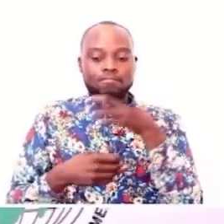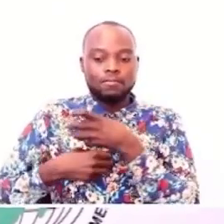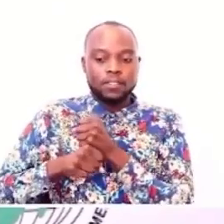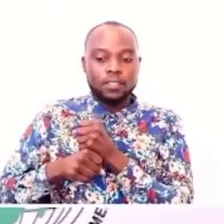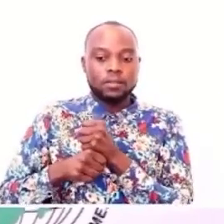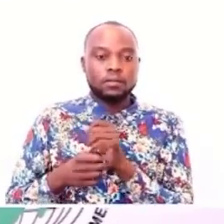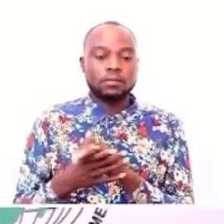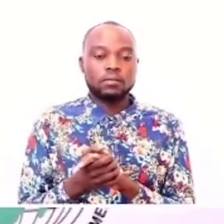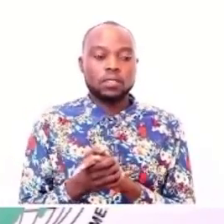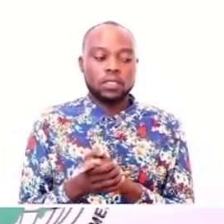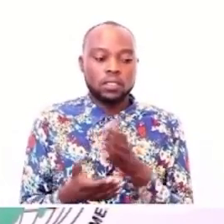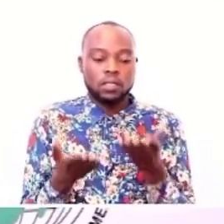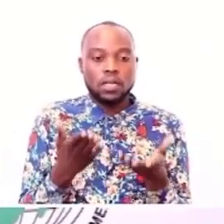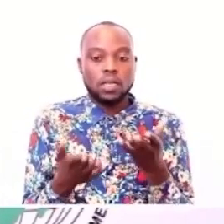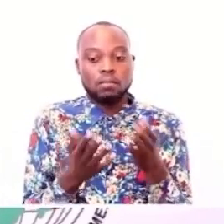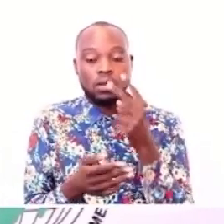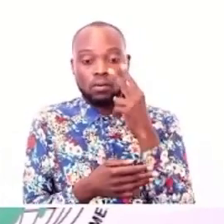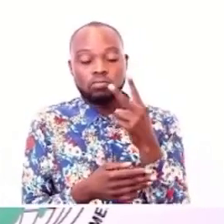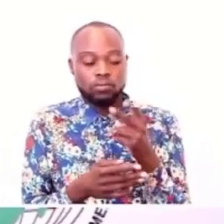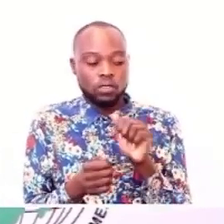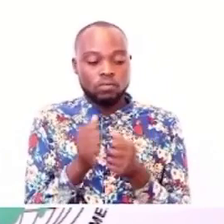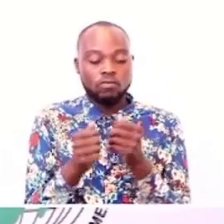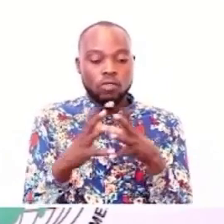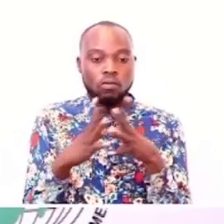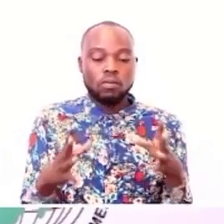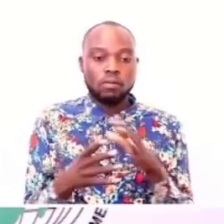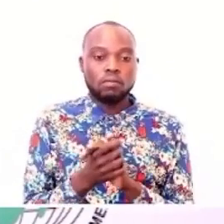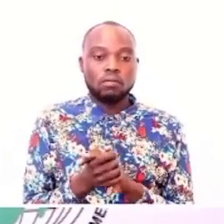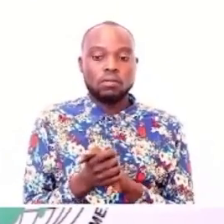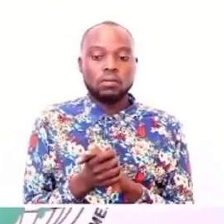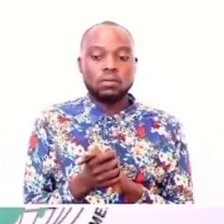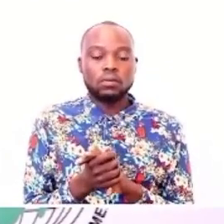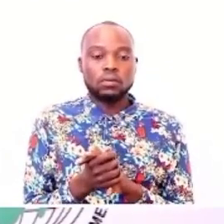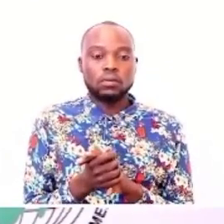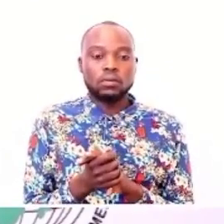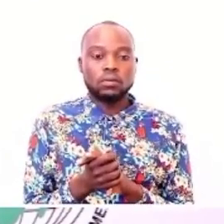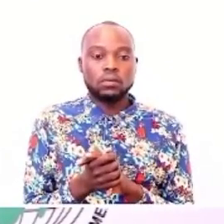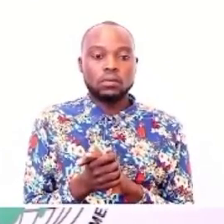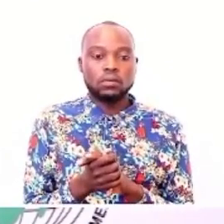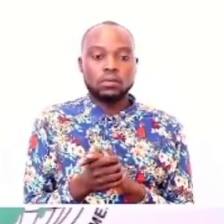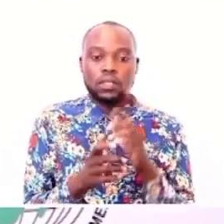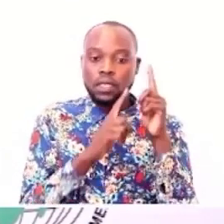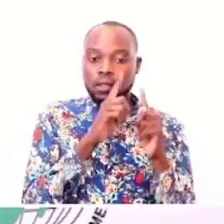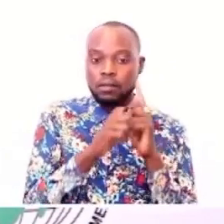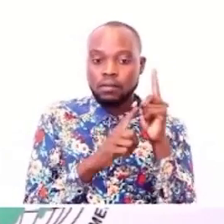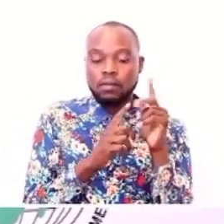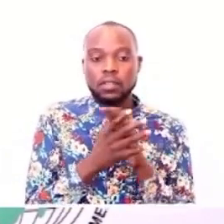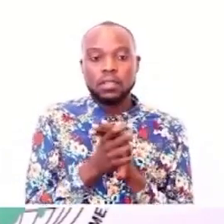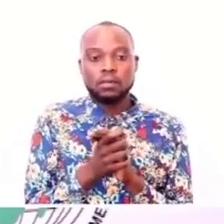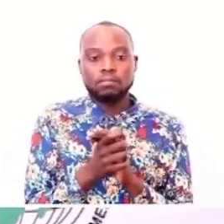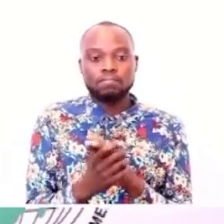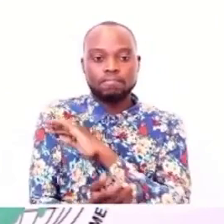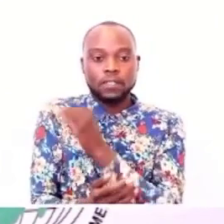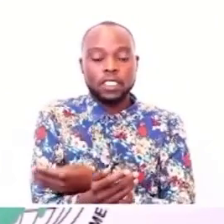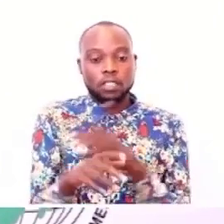transition, something which I also think is very critical. But my perspective is slightly different. I think the energy deficit